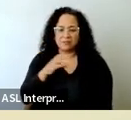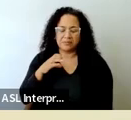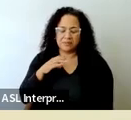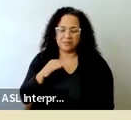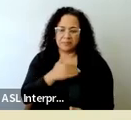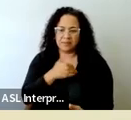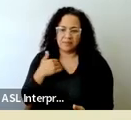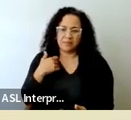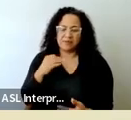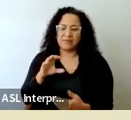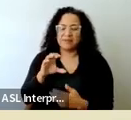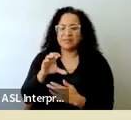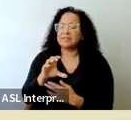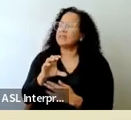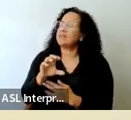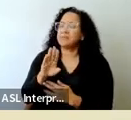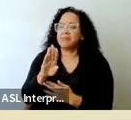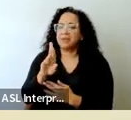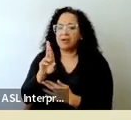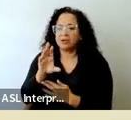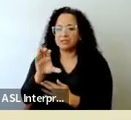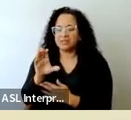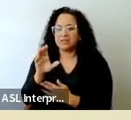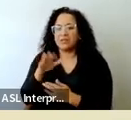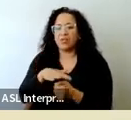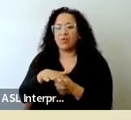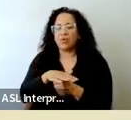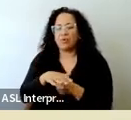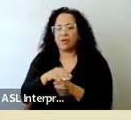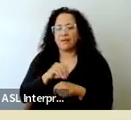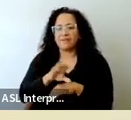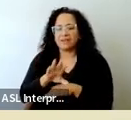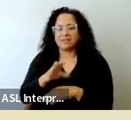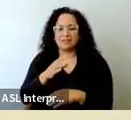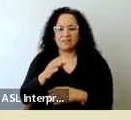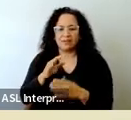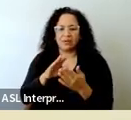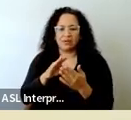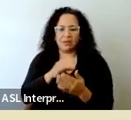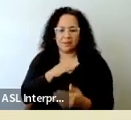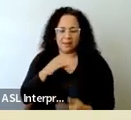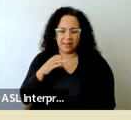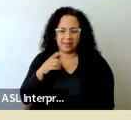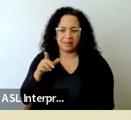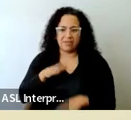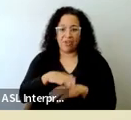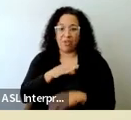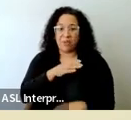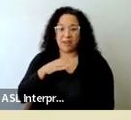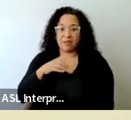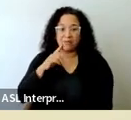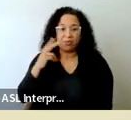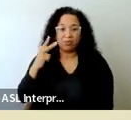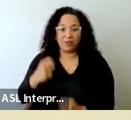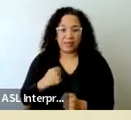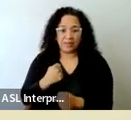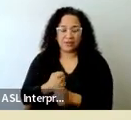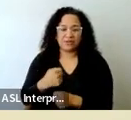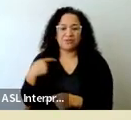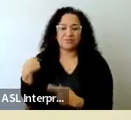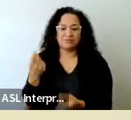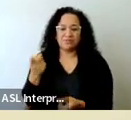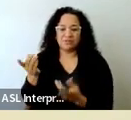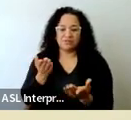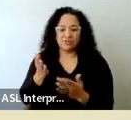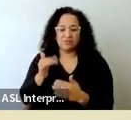Local Advisory Committee. He has been on the committee for 3 years. He has been served by